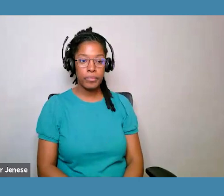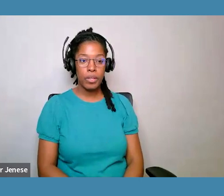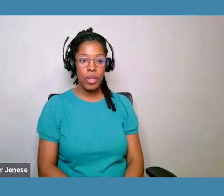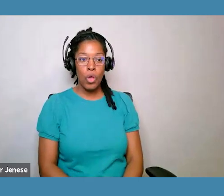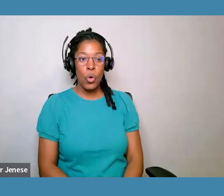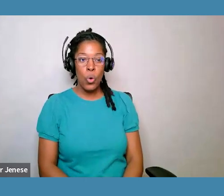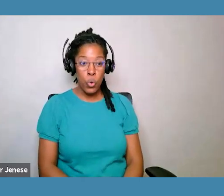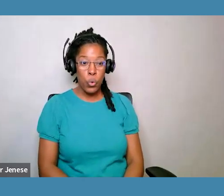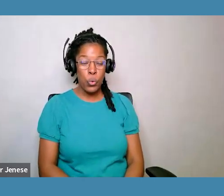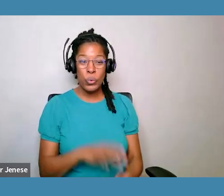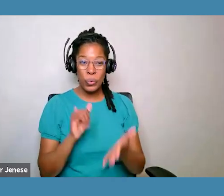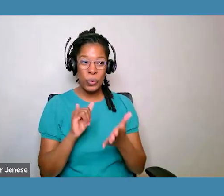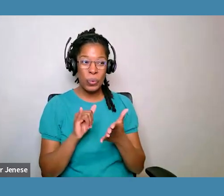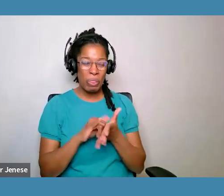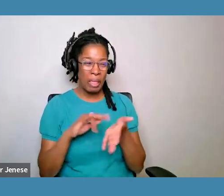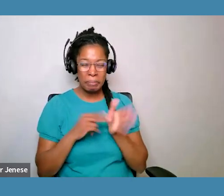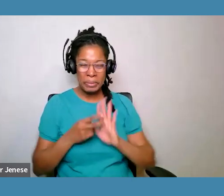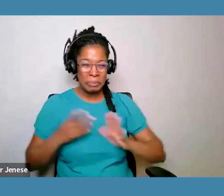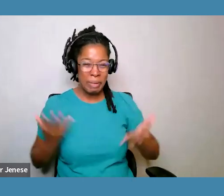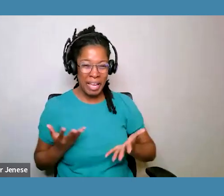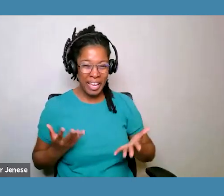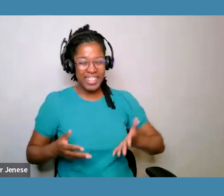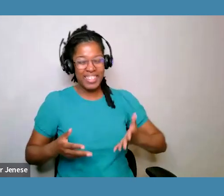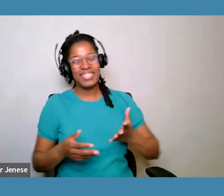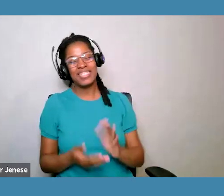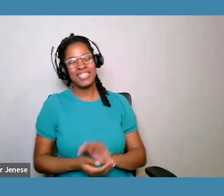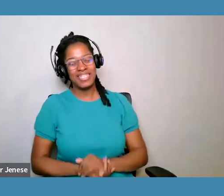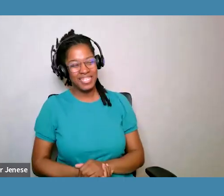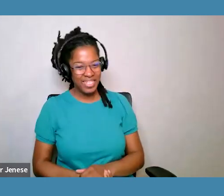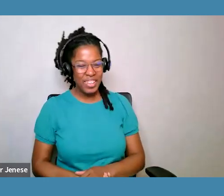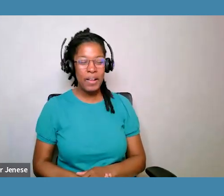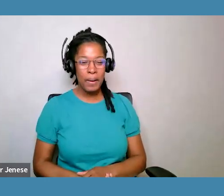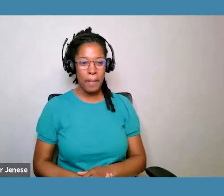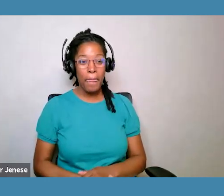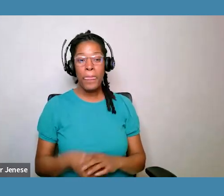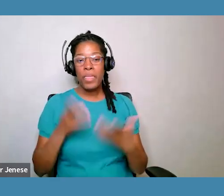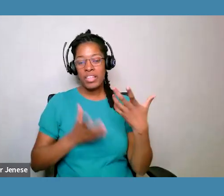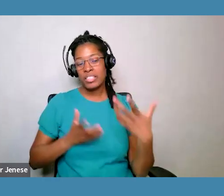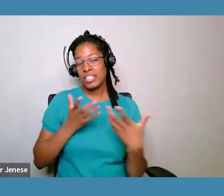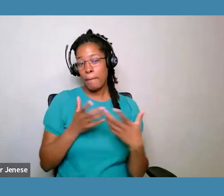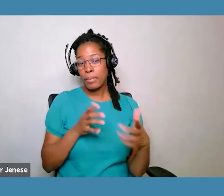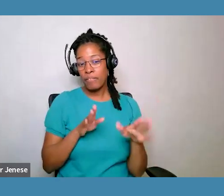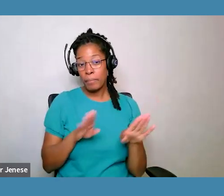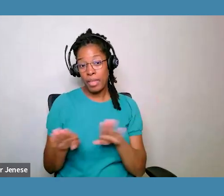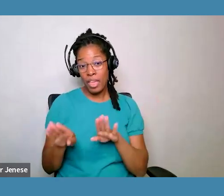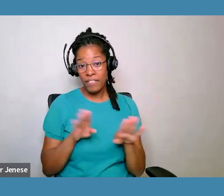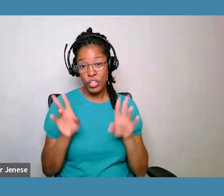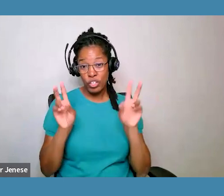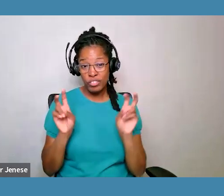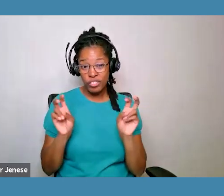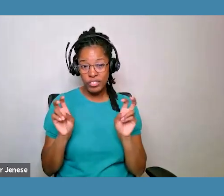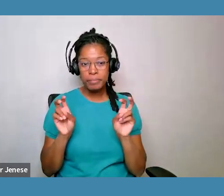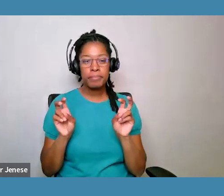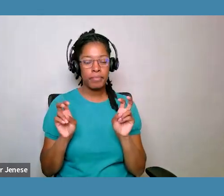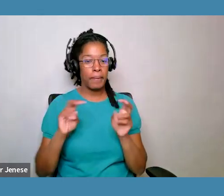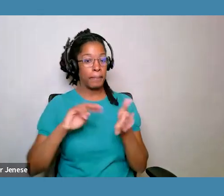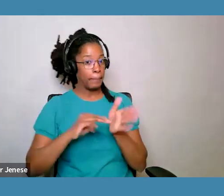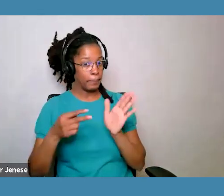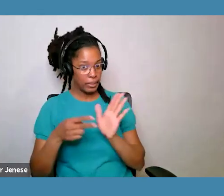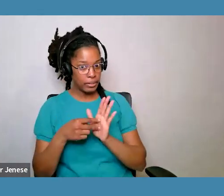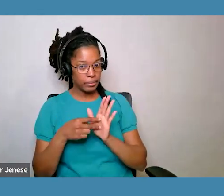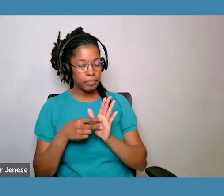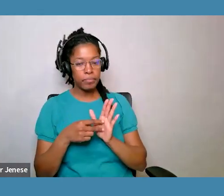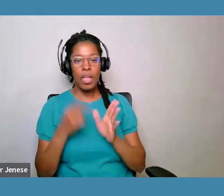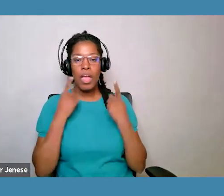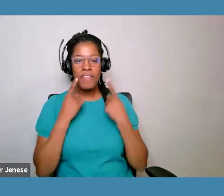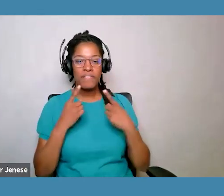Oh, what does that even mean? So, adaptive behavior, they've defined as